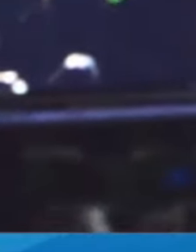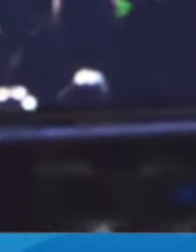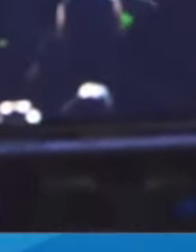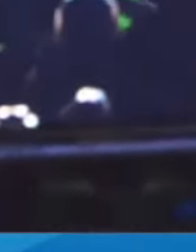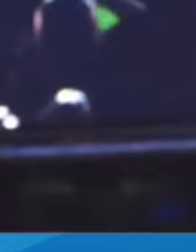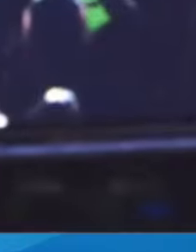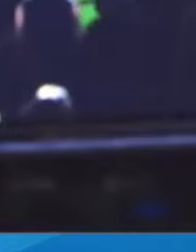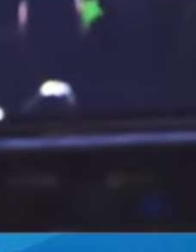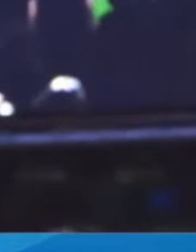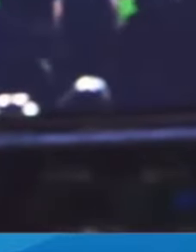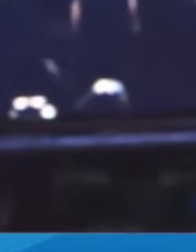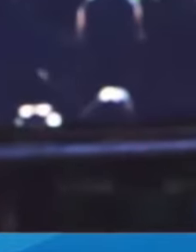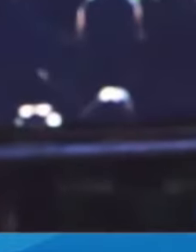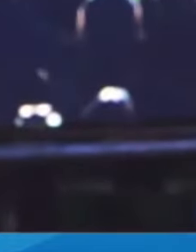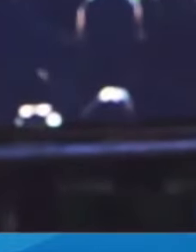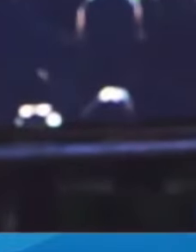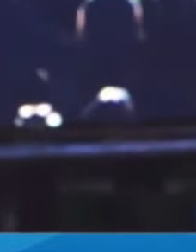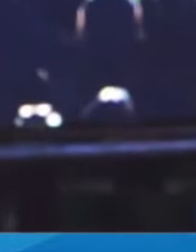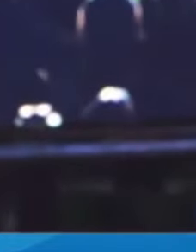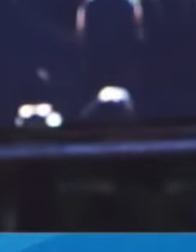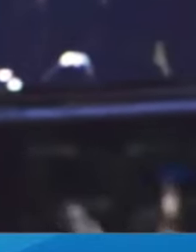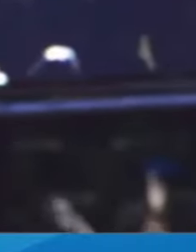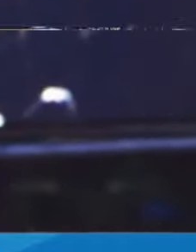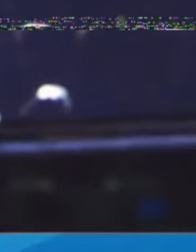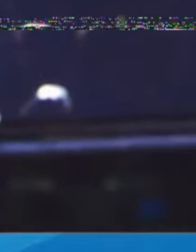quiet I will